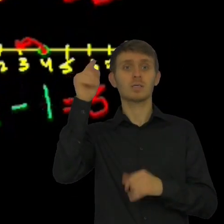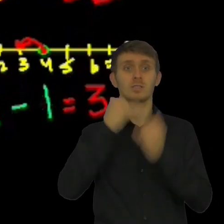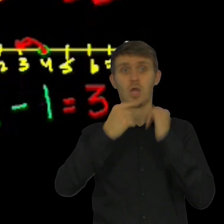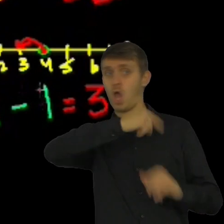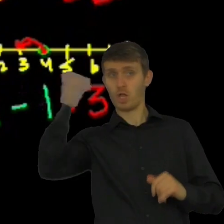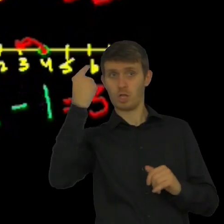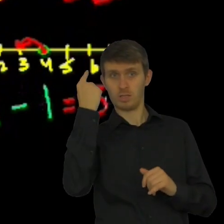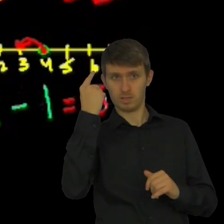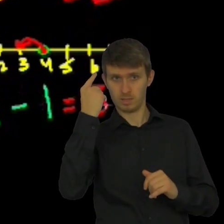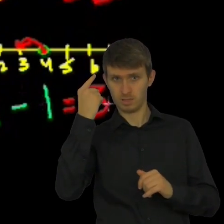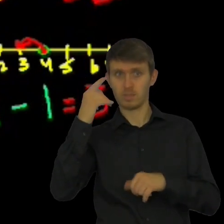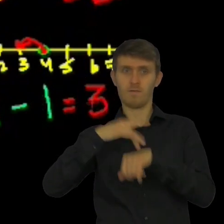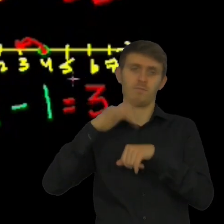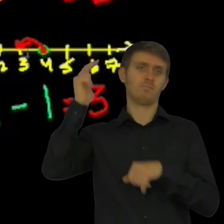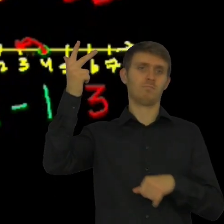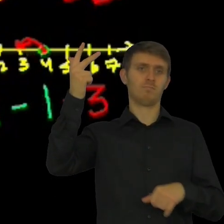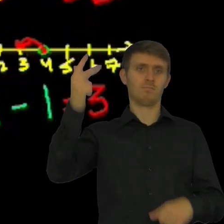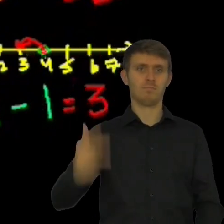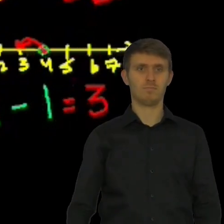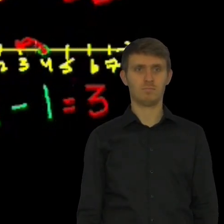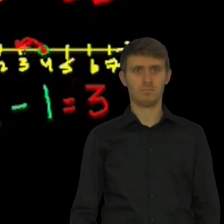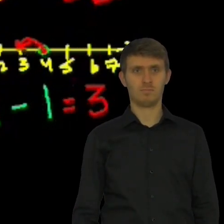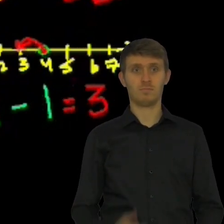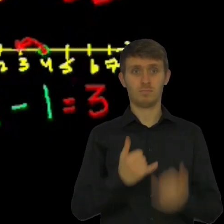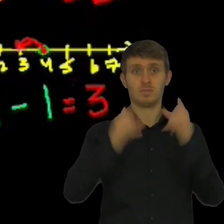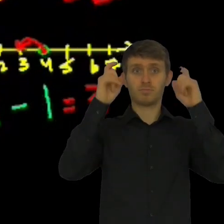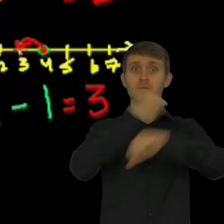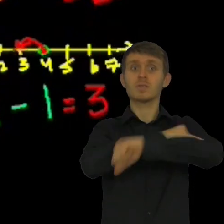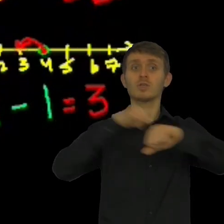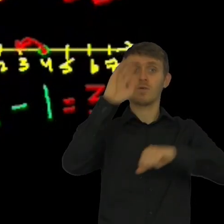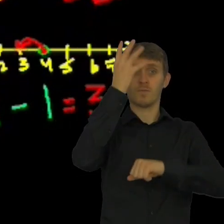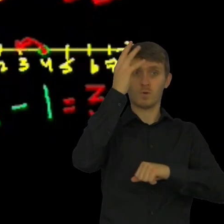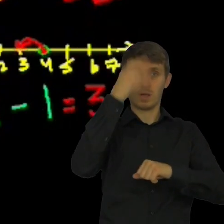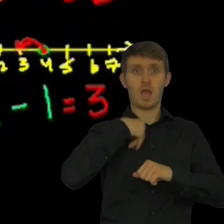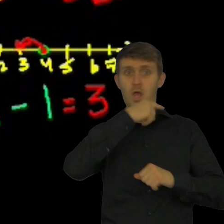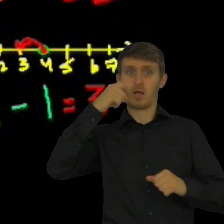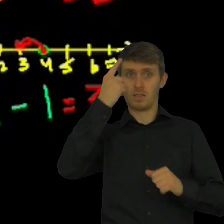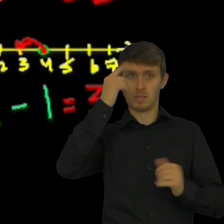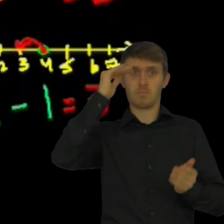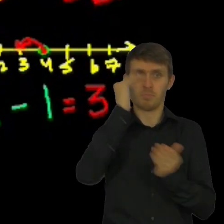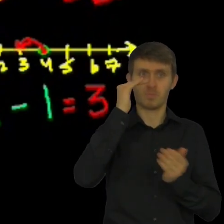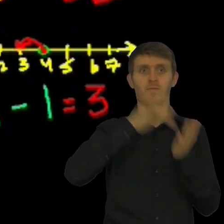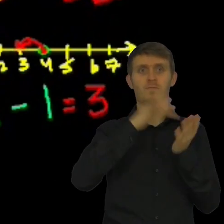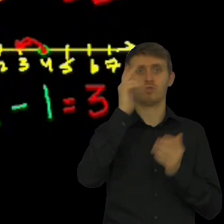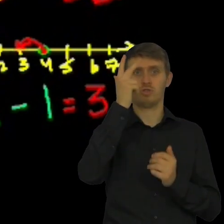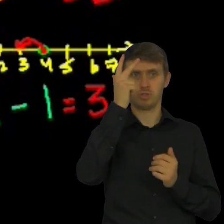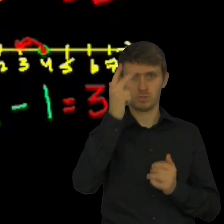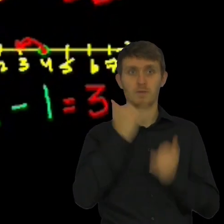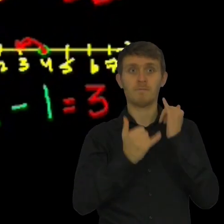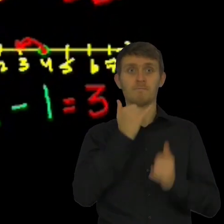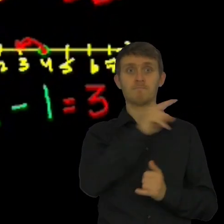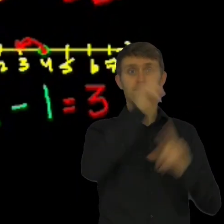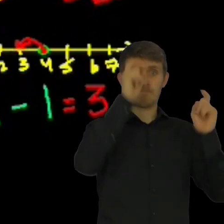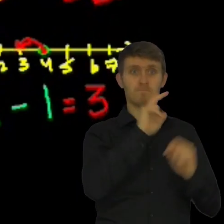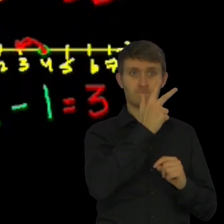from four I get three so if I start at four move back I get three this is saying if I start at three and I move up